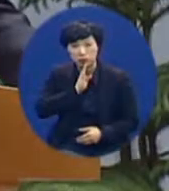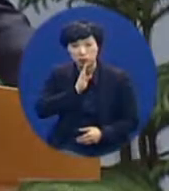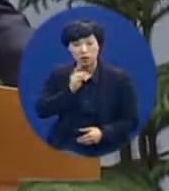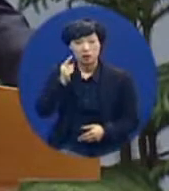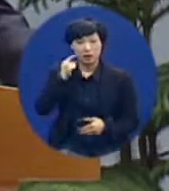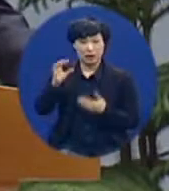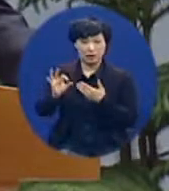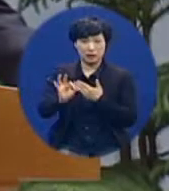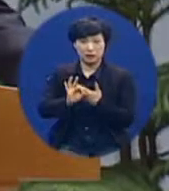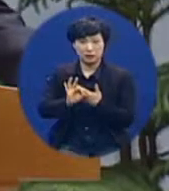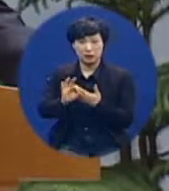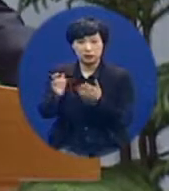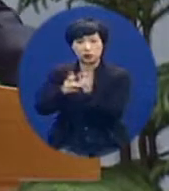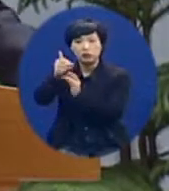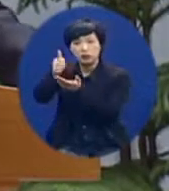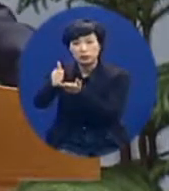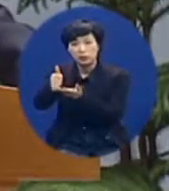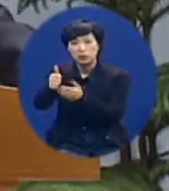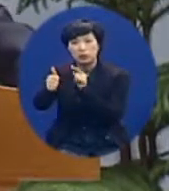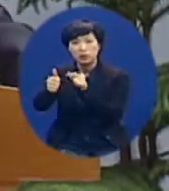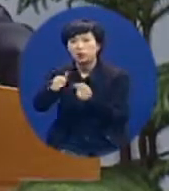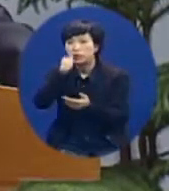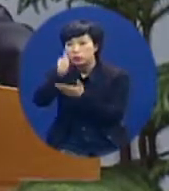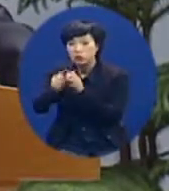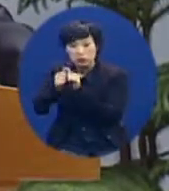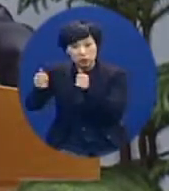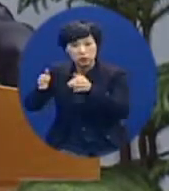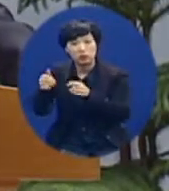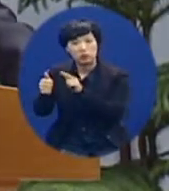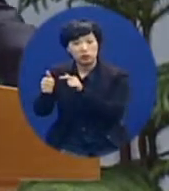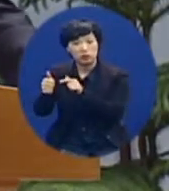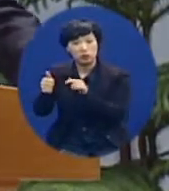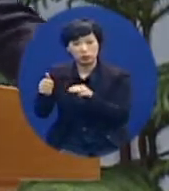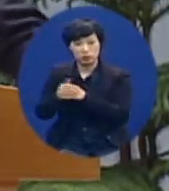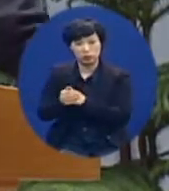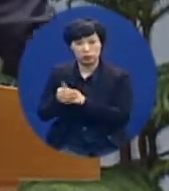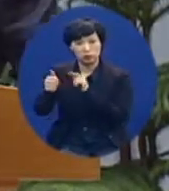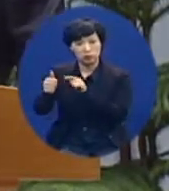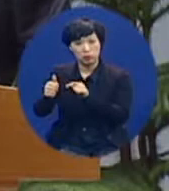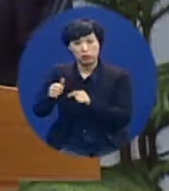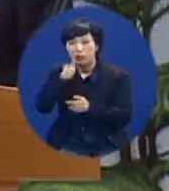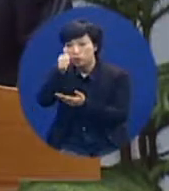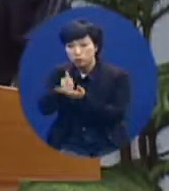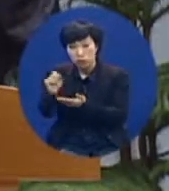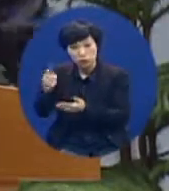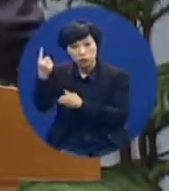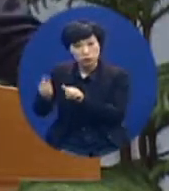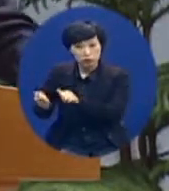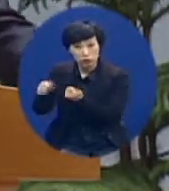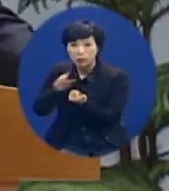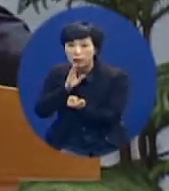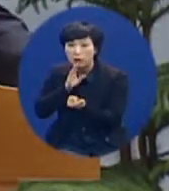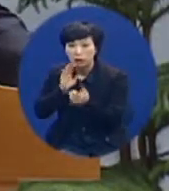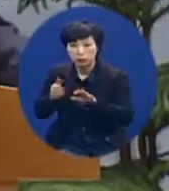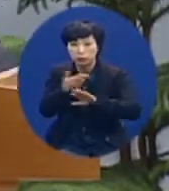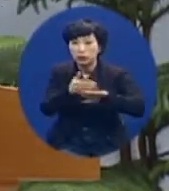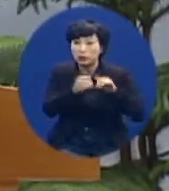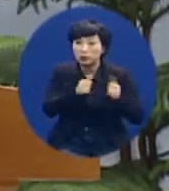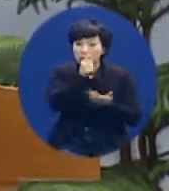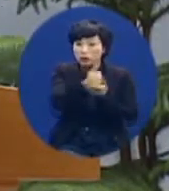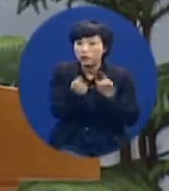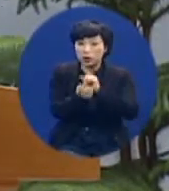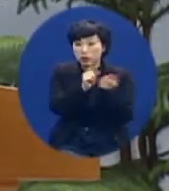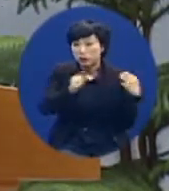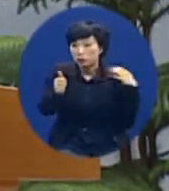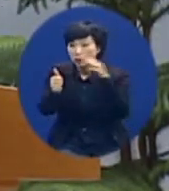If Jesus came as a sinner, he should die with his sin, then how can he take up our sin